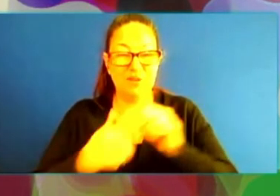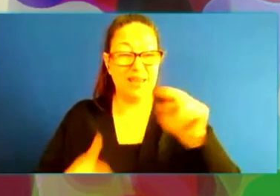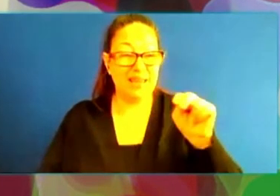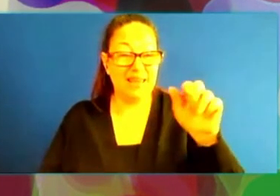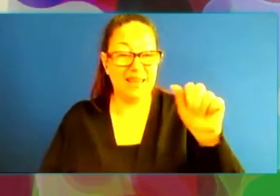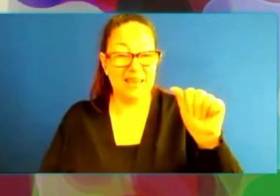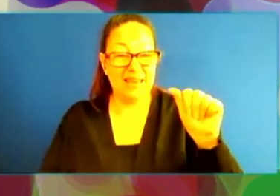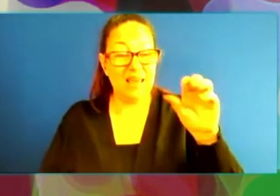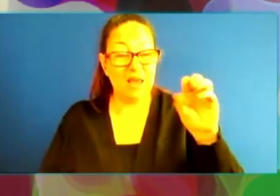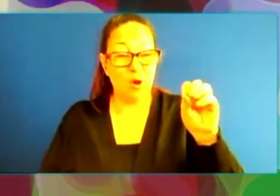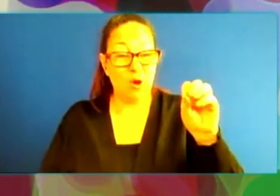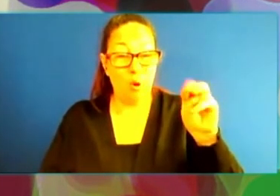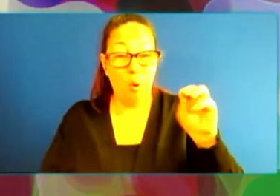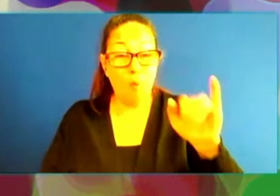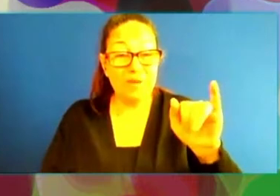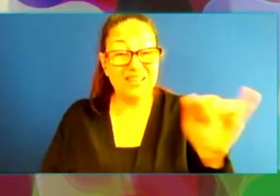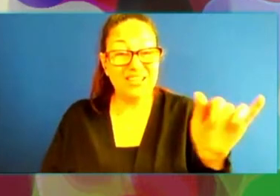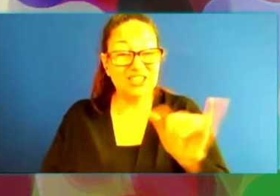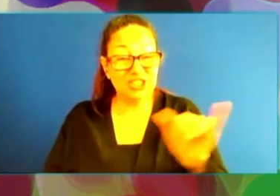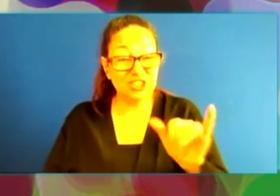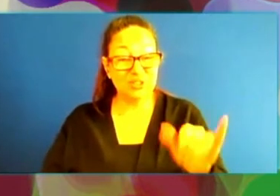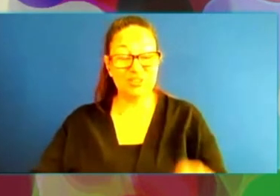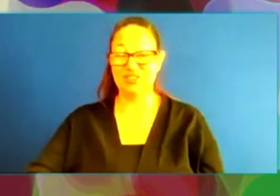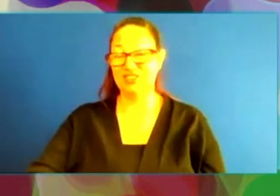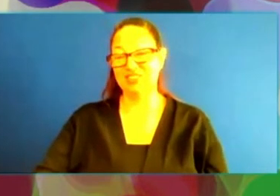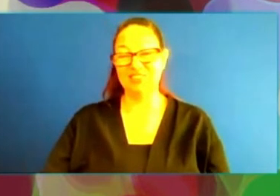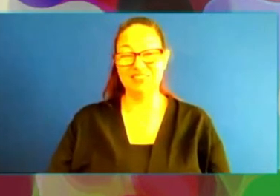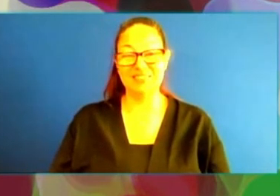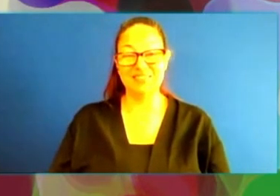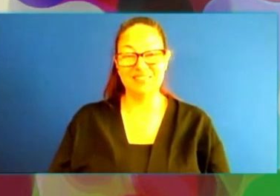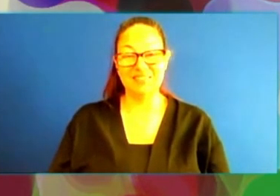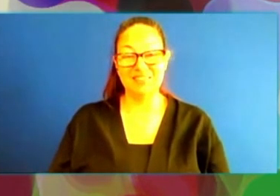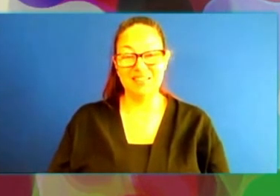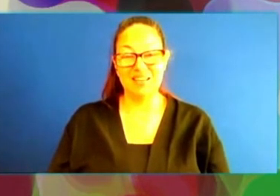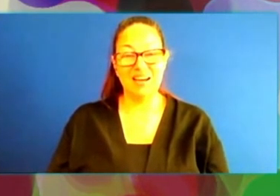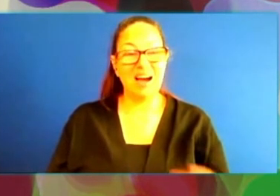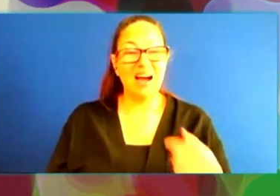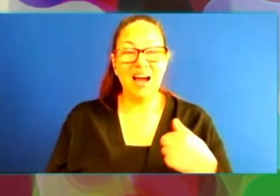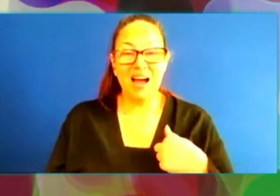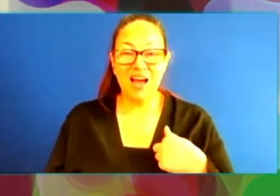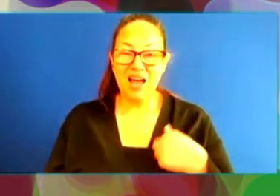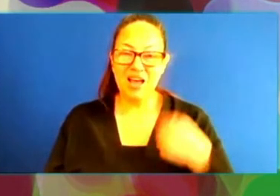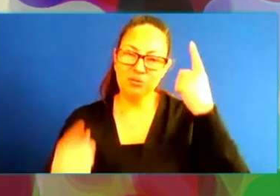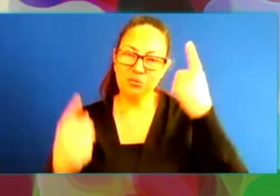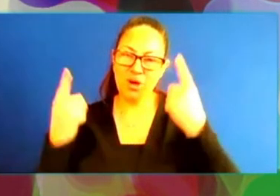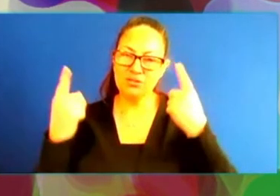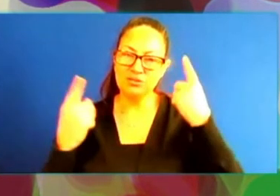started. Naomi, right? exactly. So, you know, I wonder,